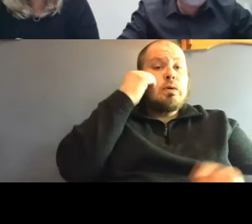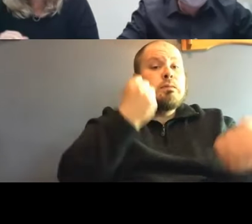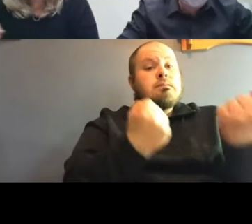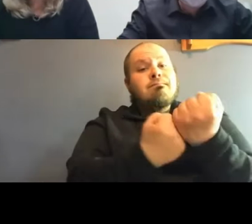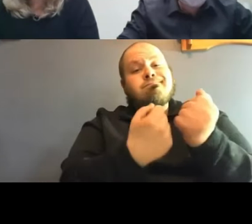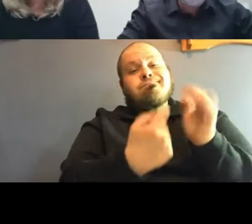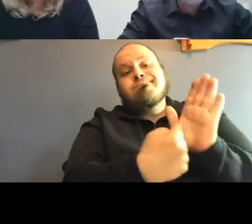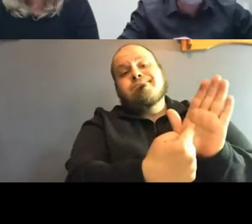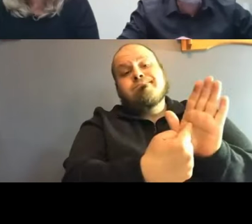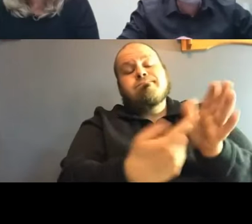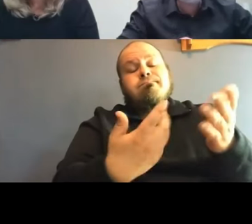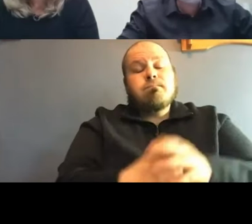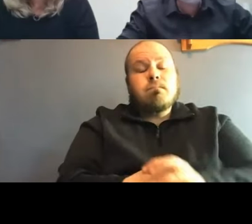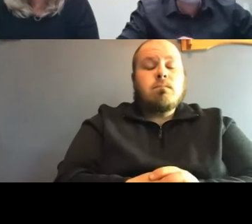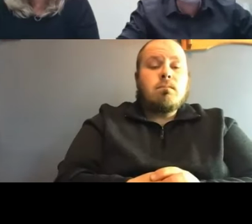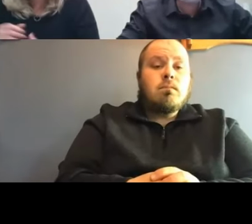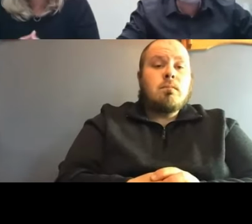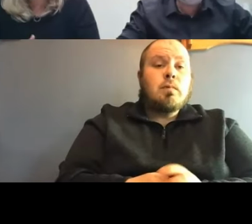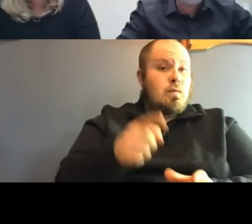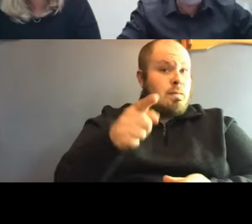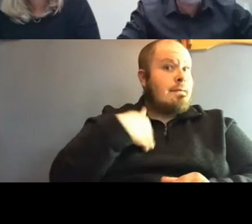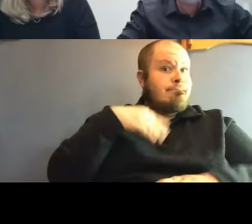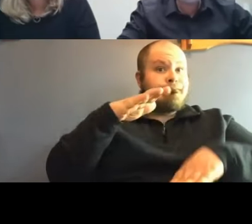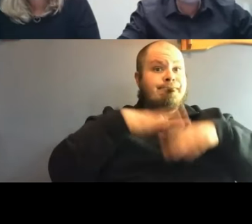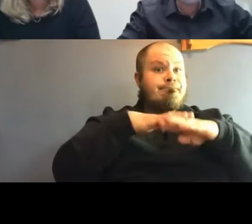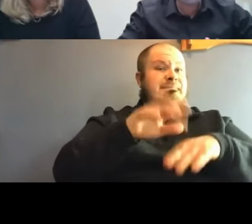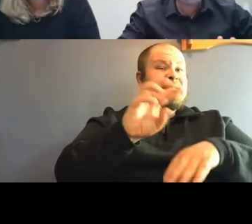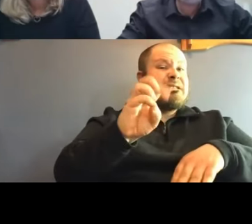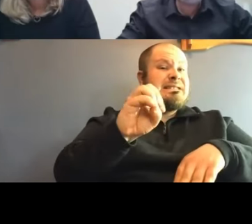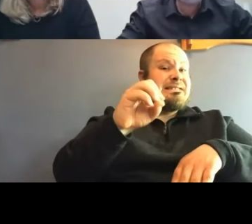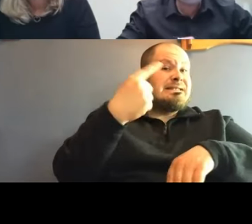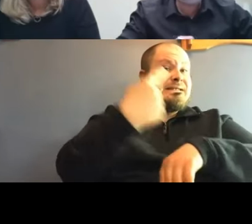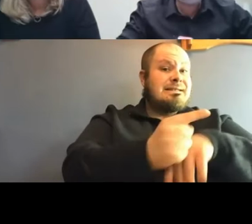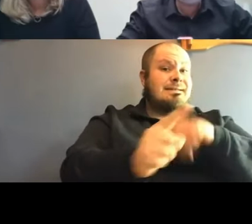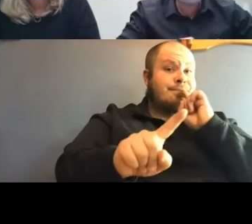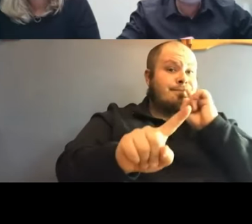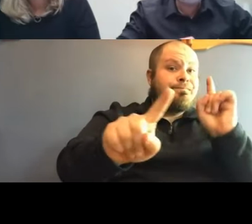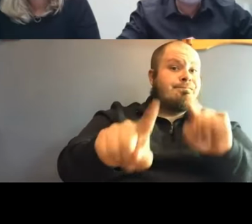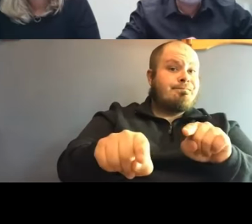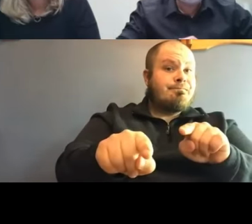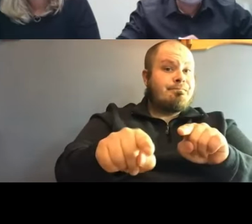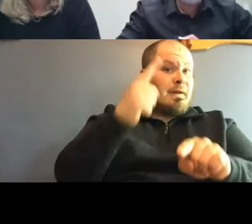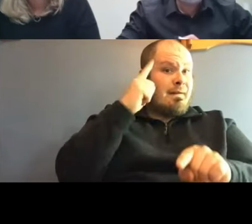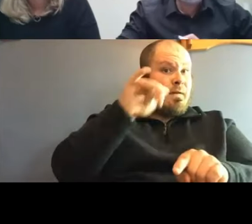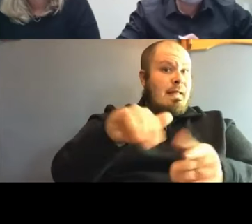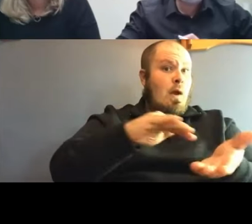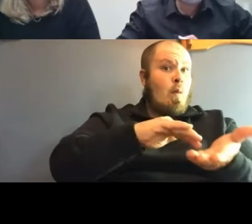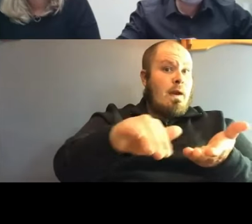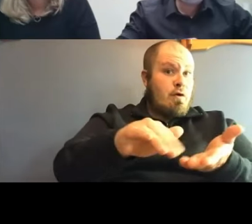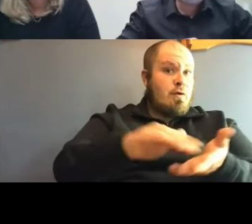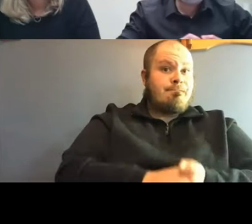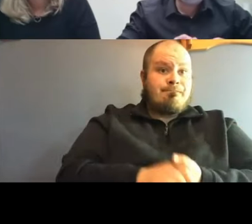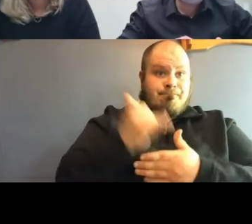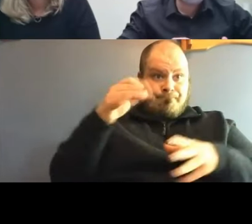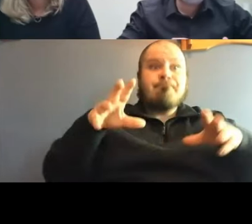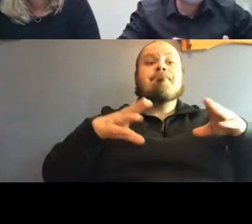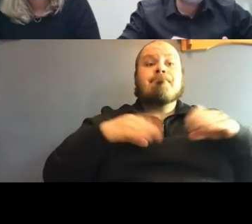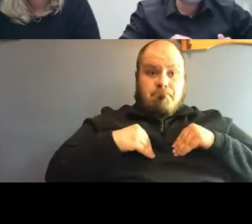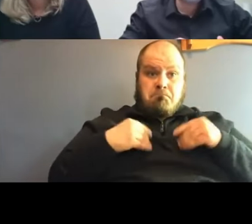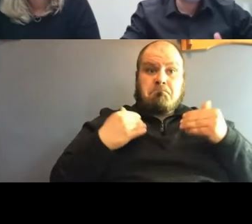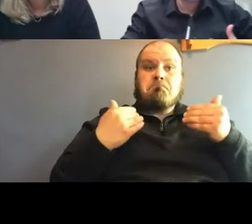example, you have 60 days to respond if you get that waiver, Section 29. If you accept the waiver,